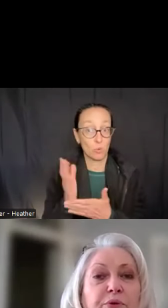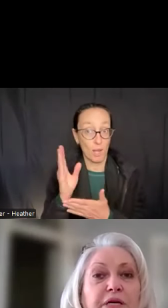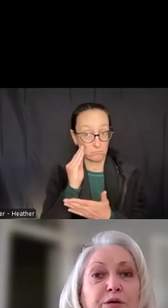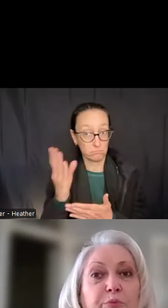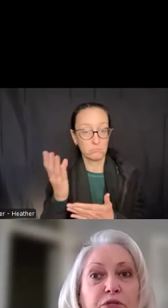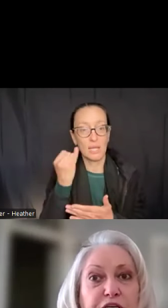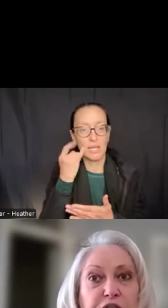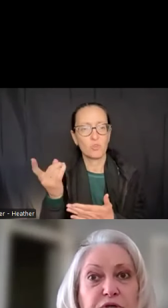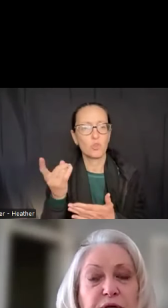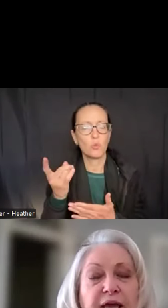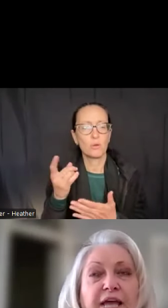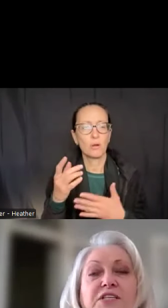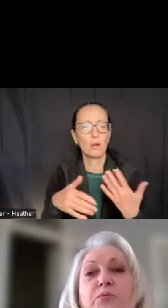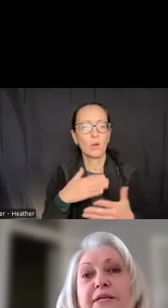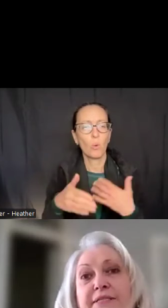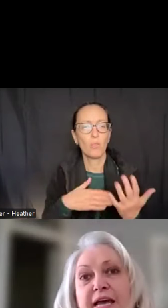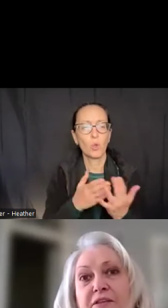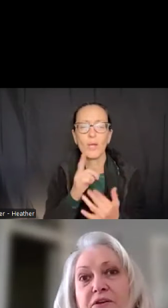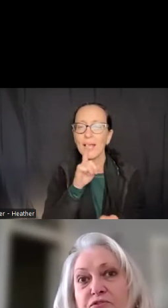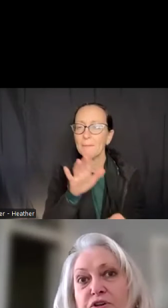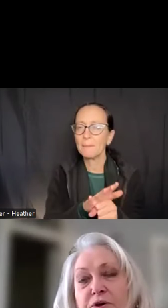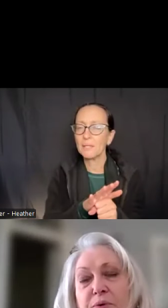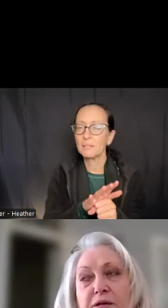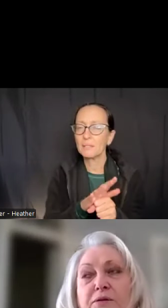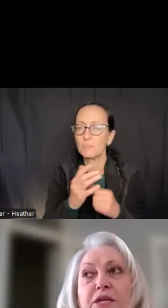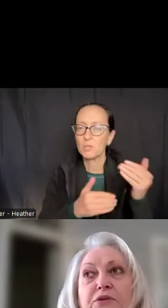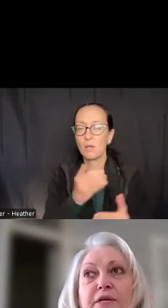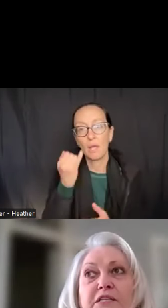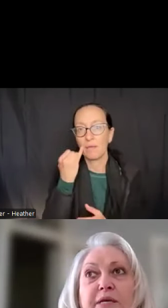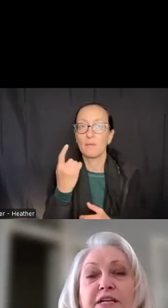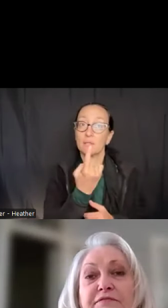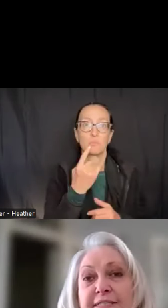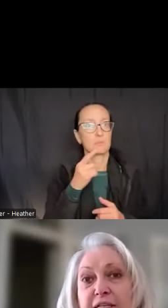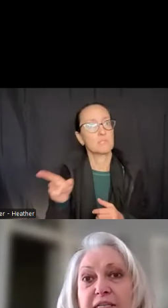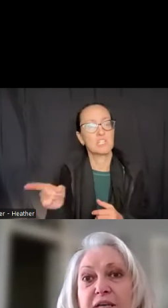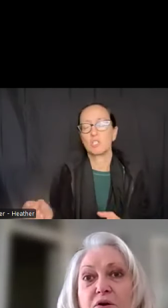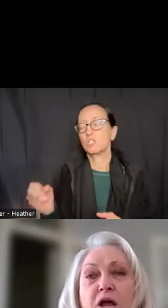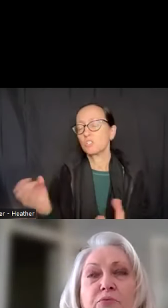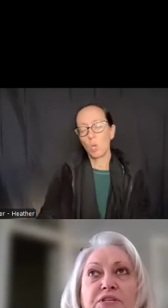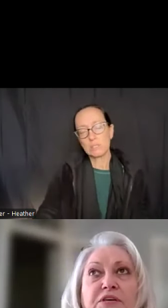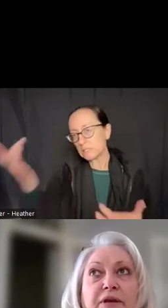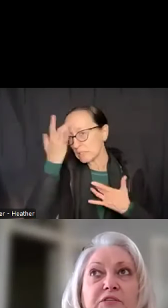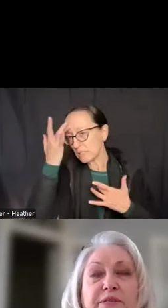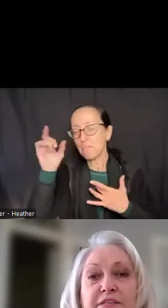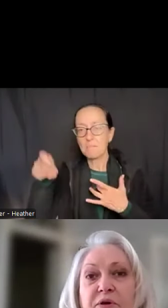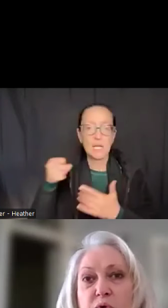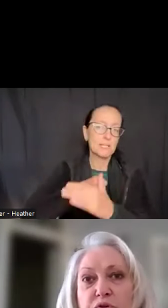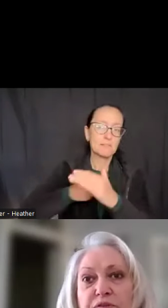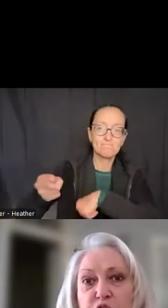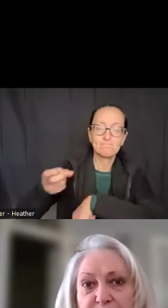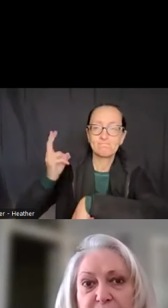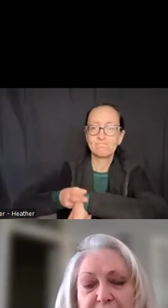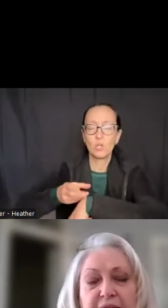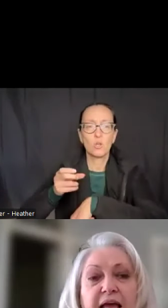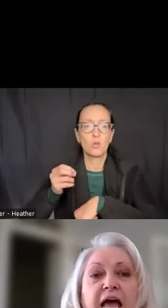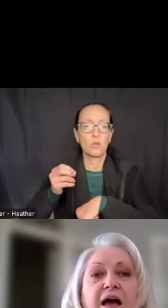you're going through a commitment procedure, if someone is saying that you're so ill that you need to be in a facility or receiving a specific course